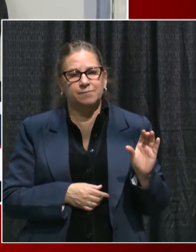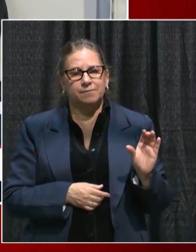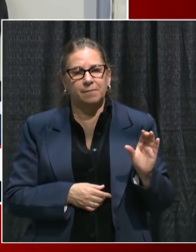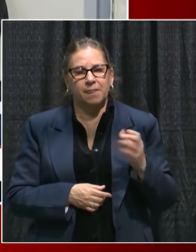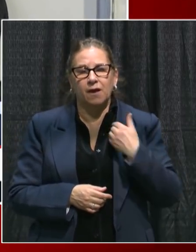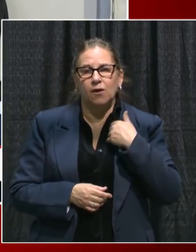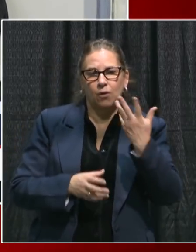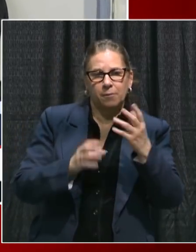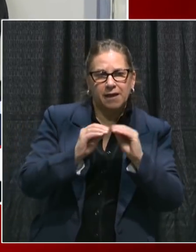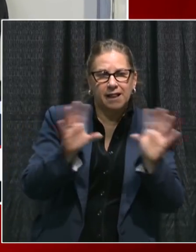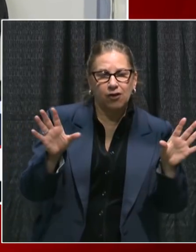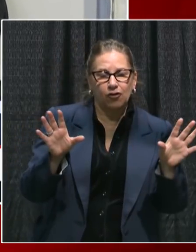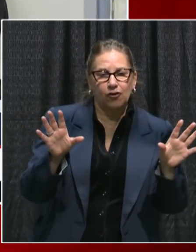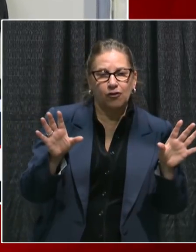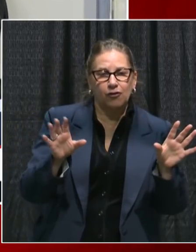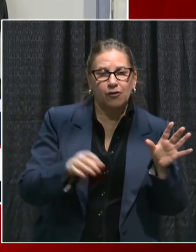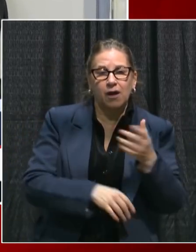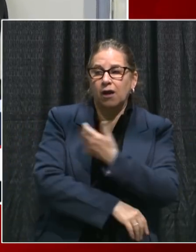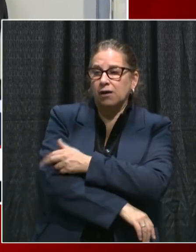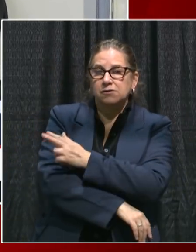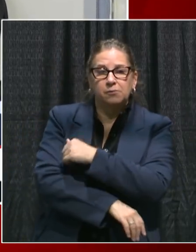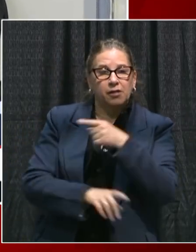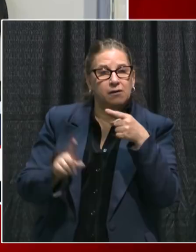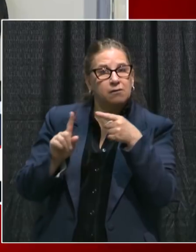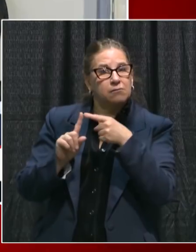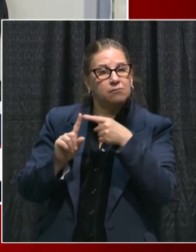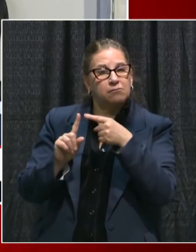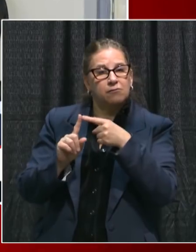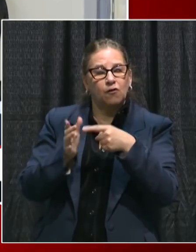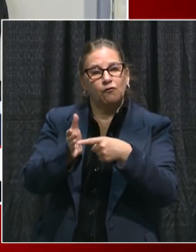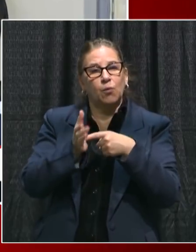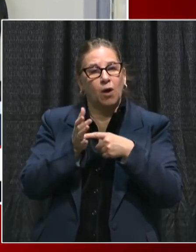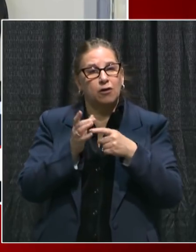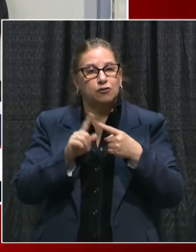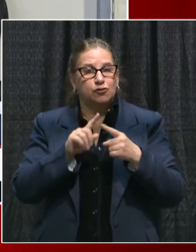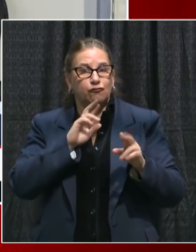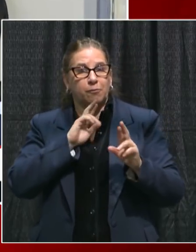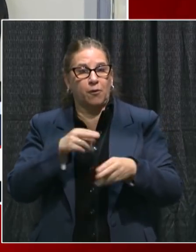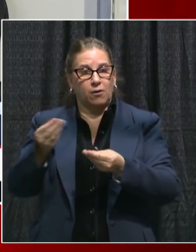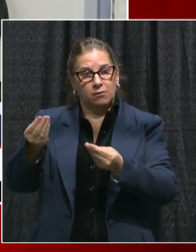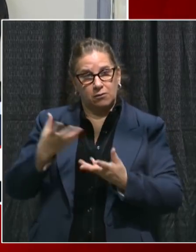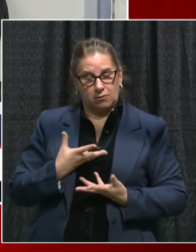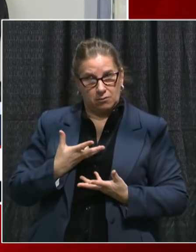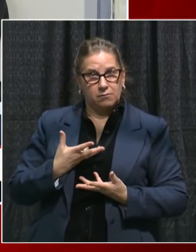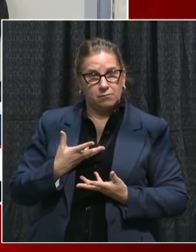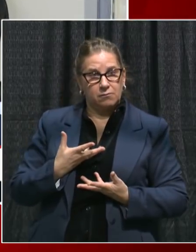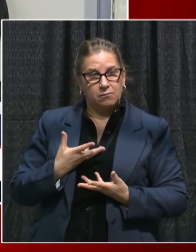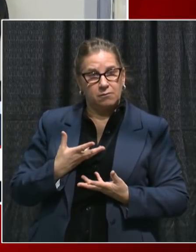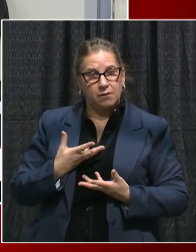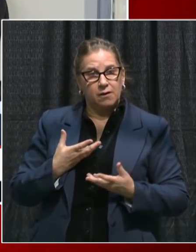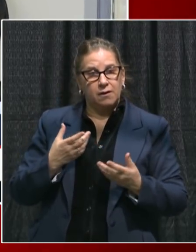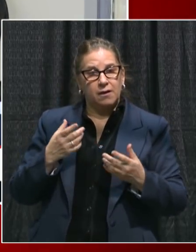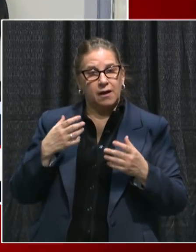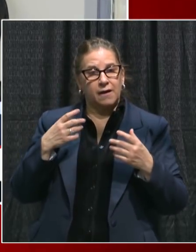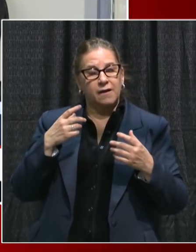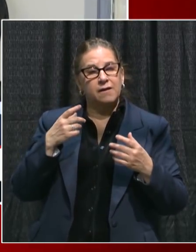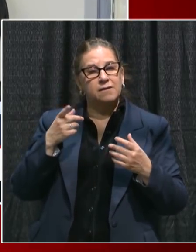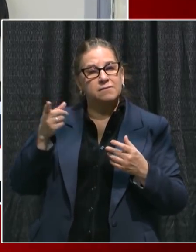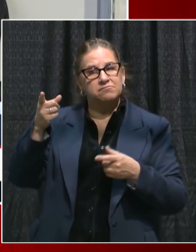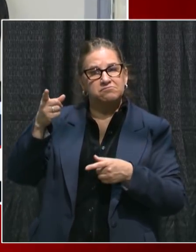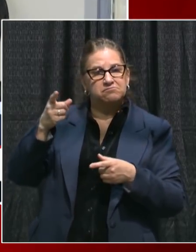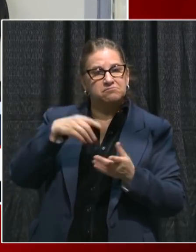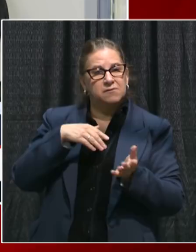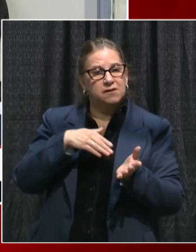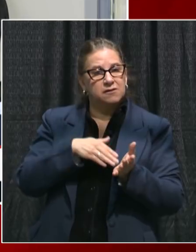hospitals are only required to report to us, and healthcare providers are only required to report to us cases